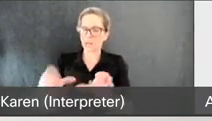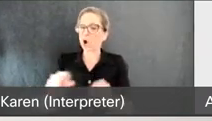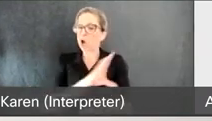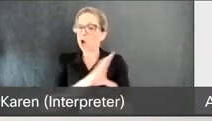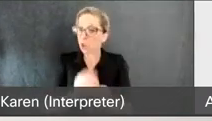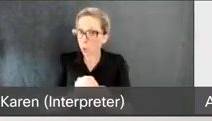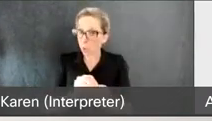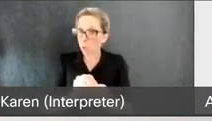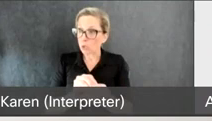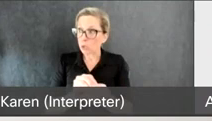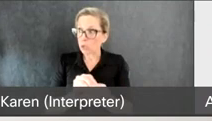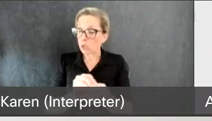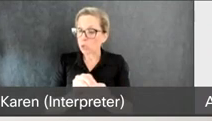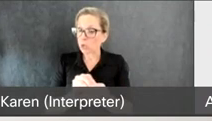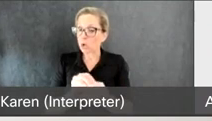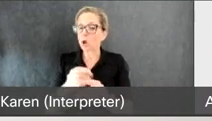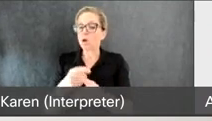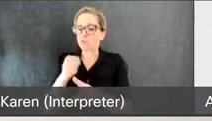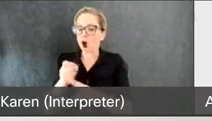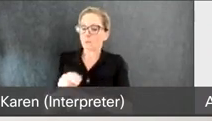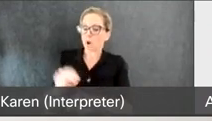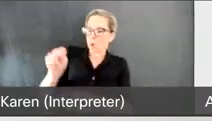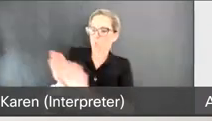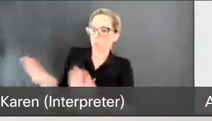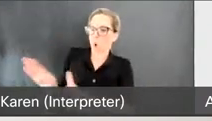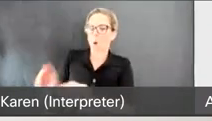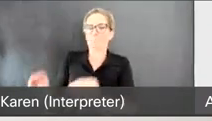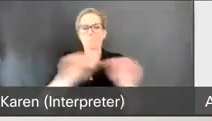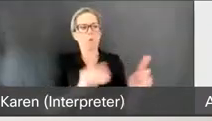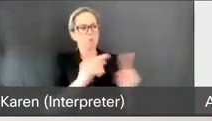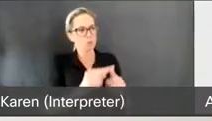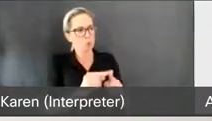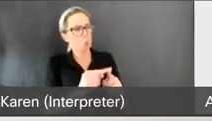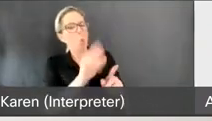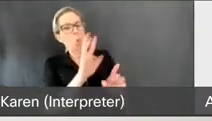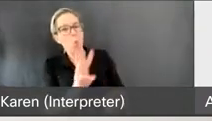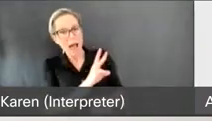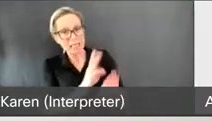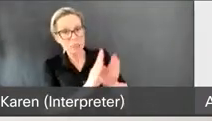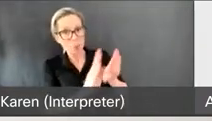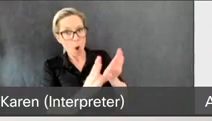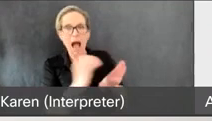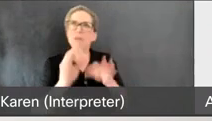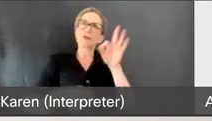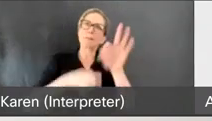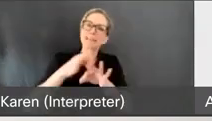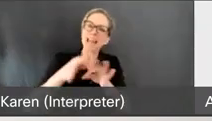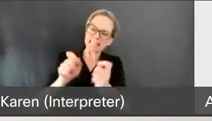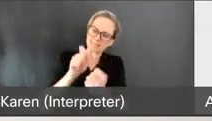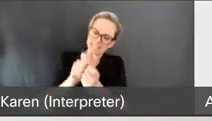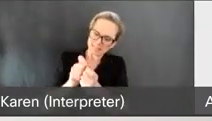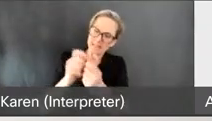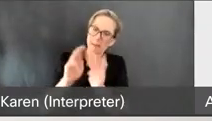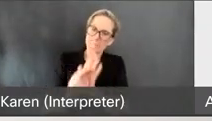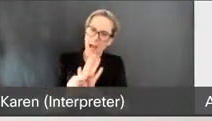from north wall to west wall, and to replace with Kohler brand, and designate the model